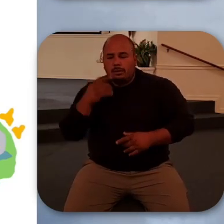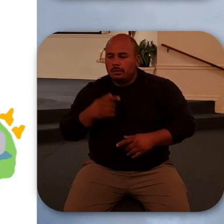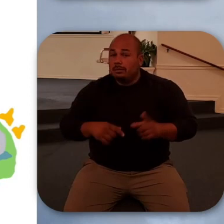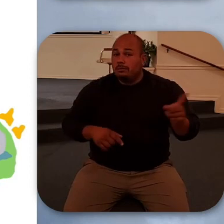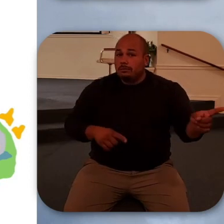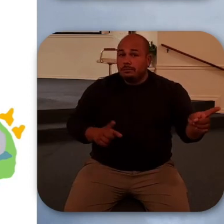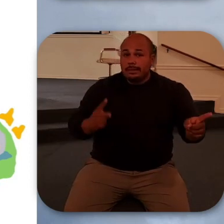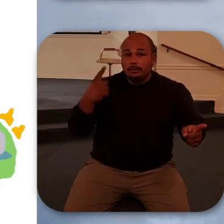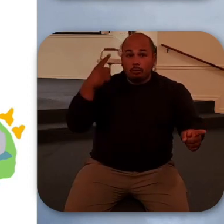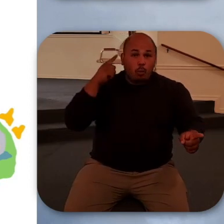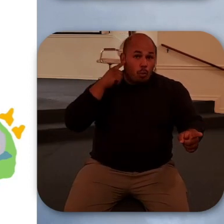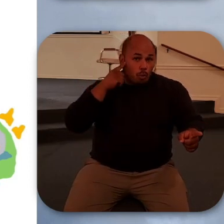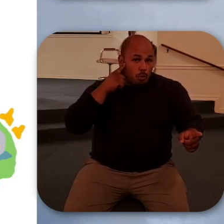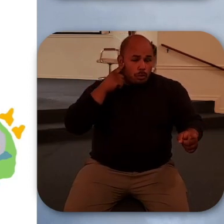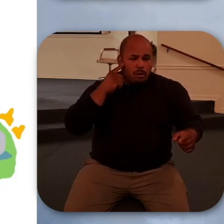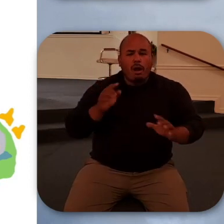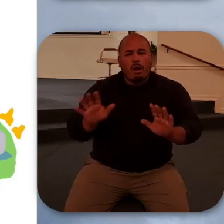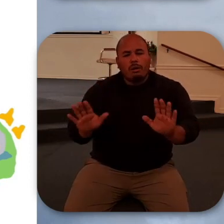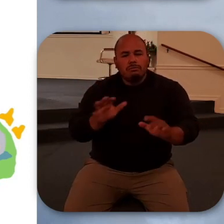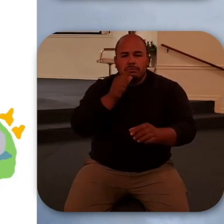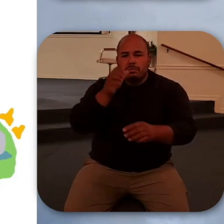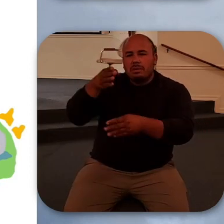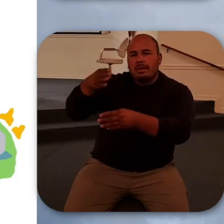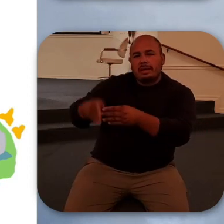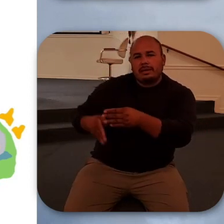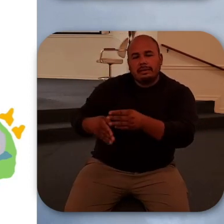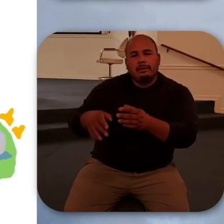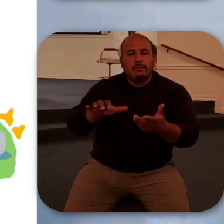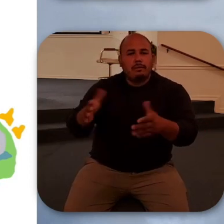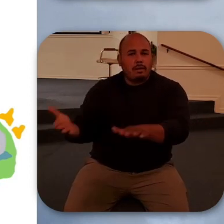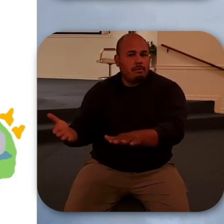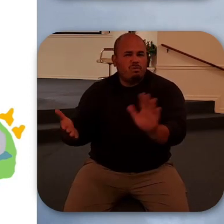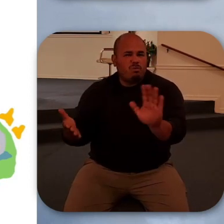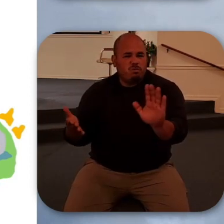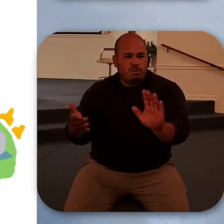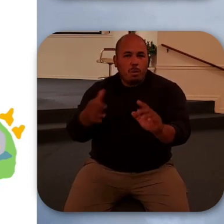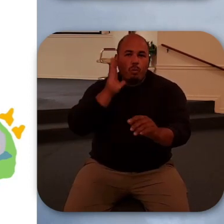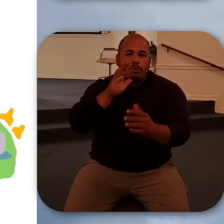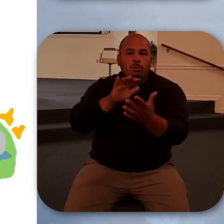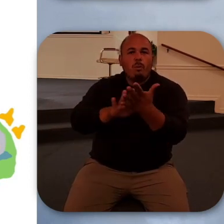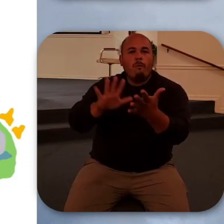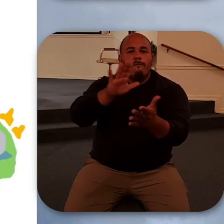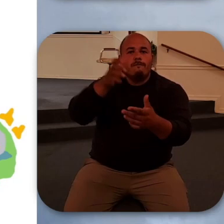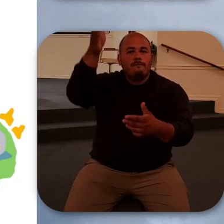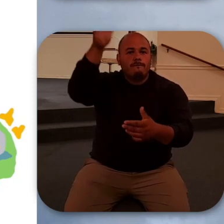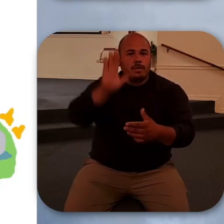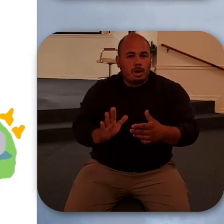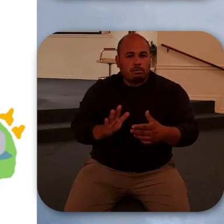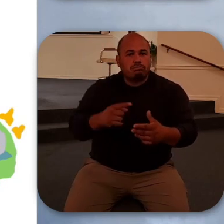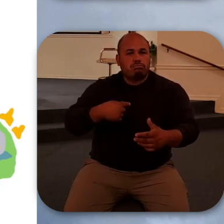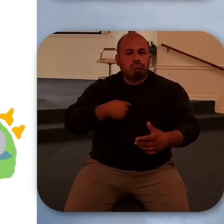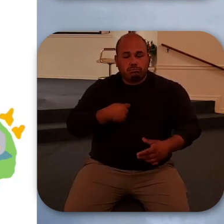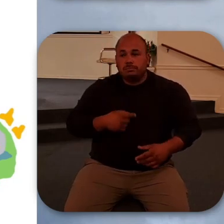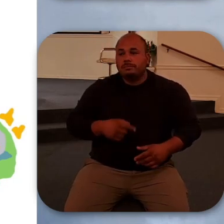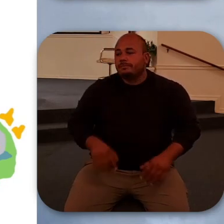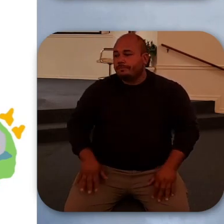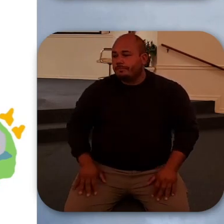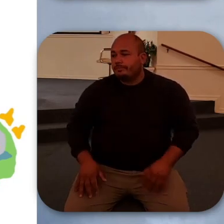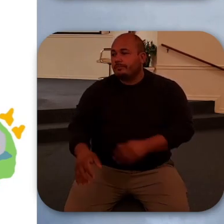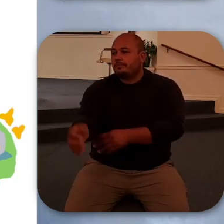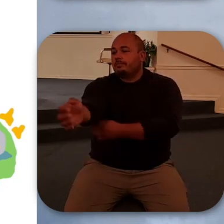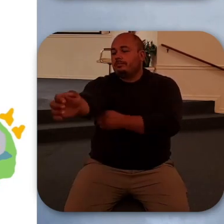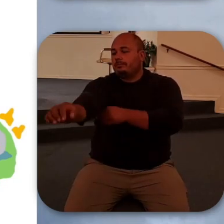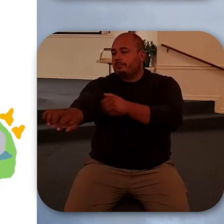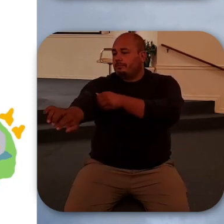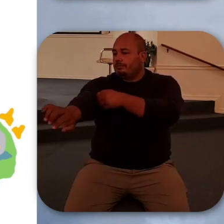No, it is for God's glory, so that God's Son may be glorified through it. Now Jesus loved Martha and her sister